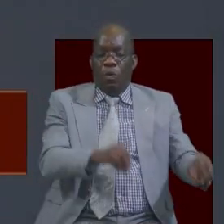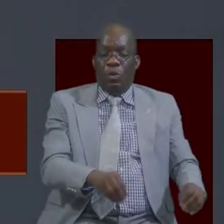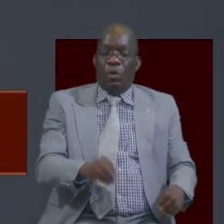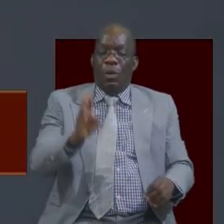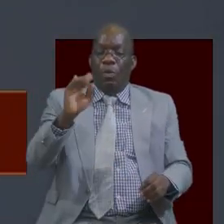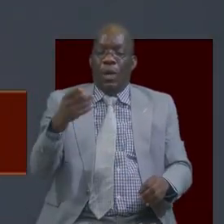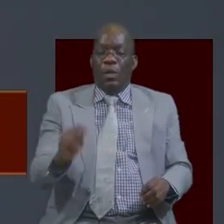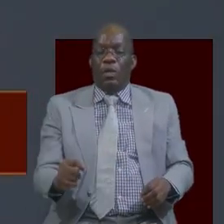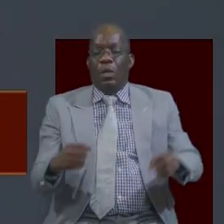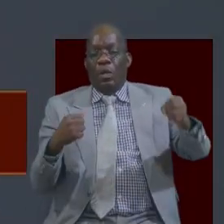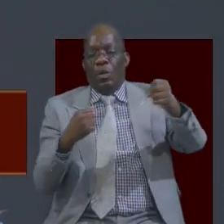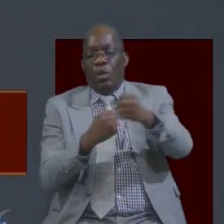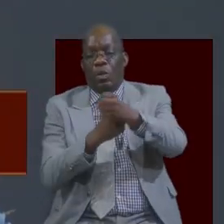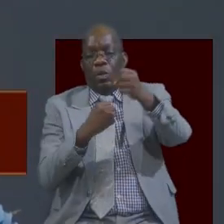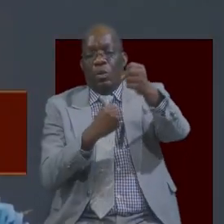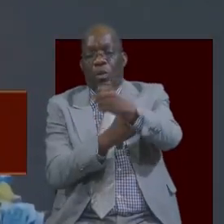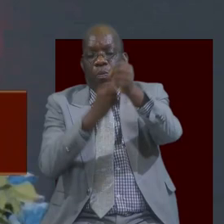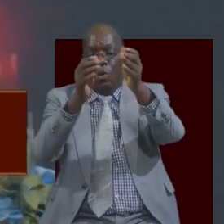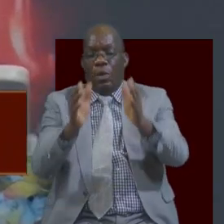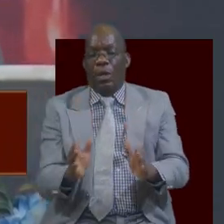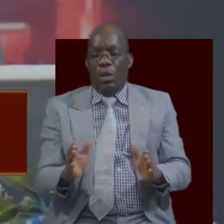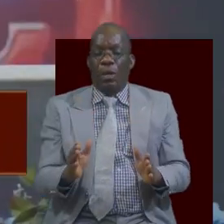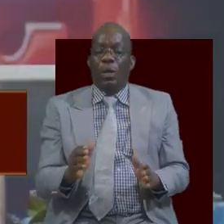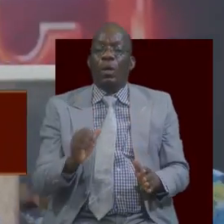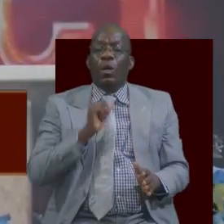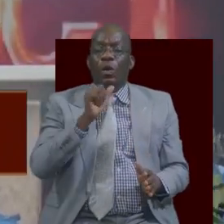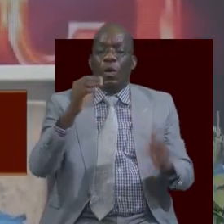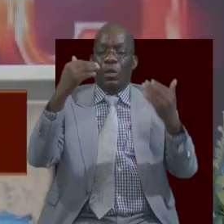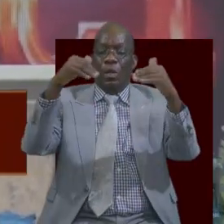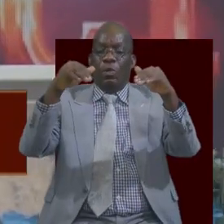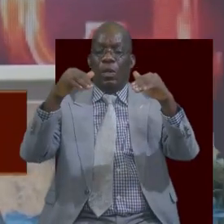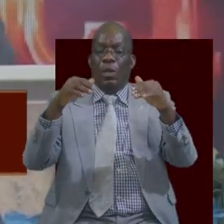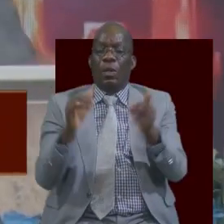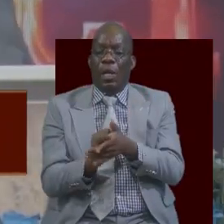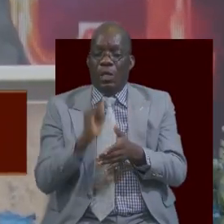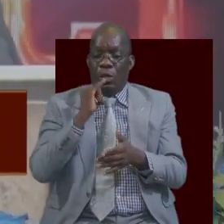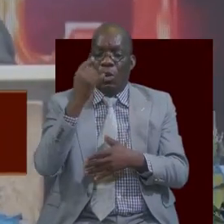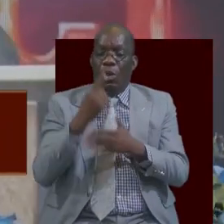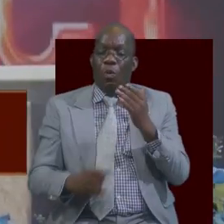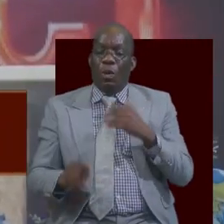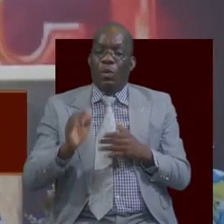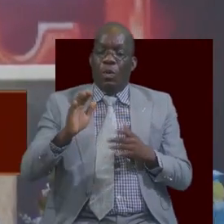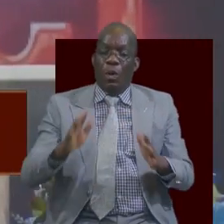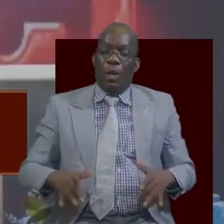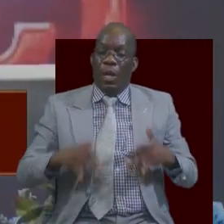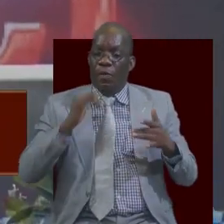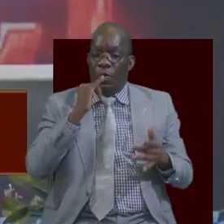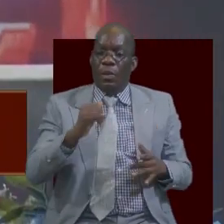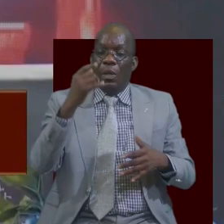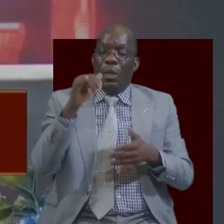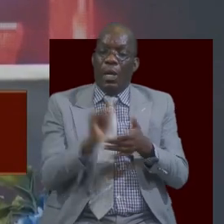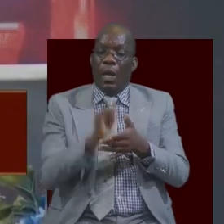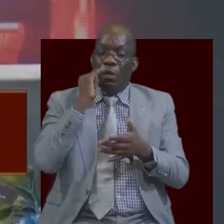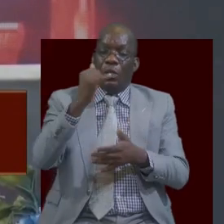upholder. Unlimited. That's what your life is now. That's what your path is now.